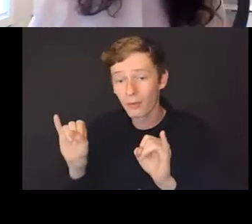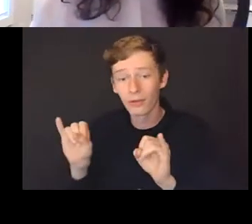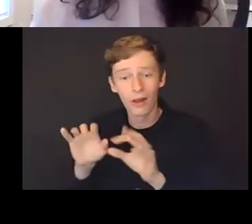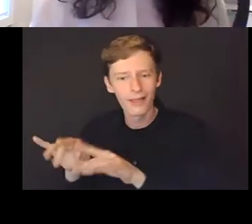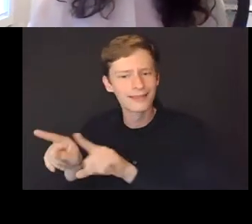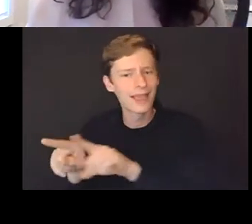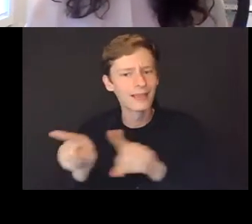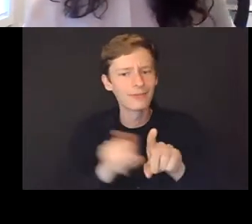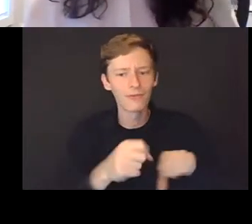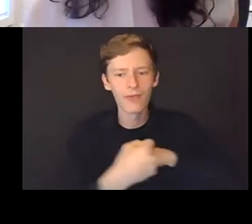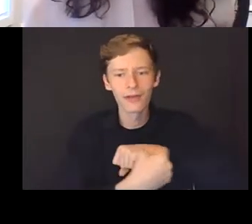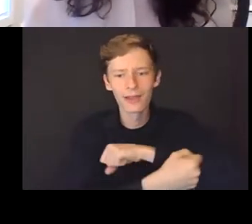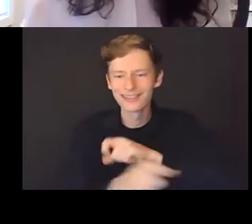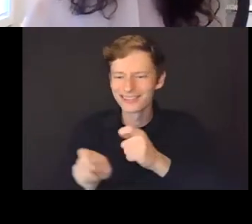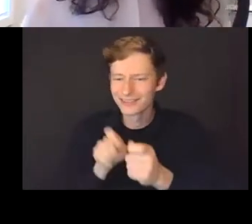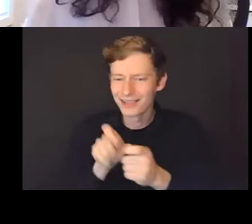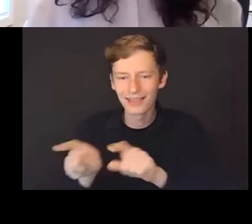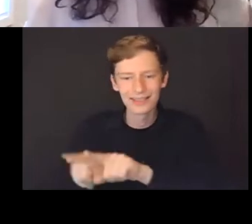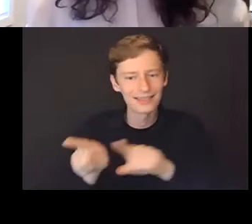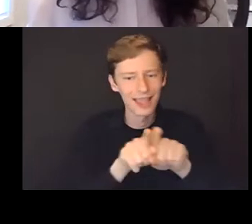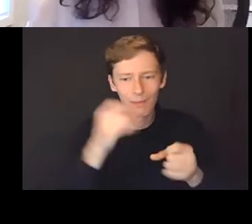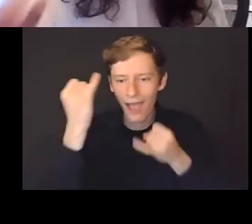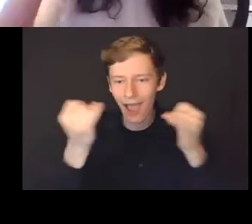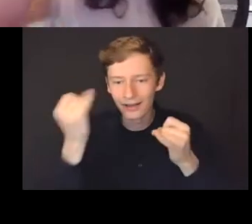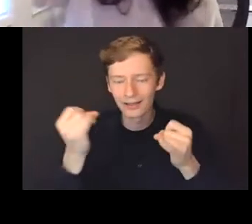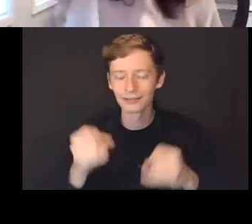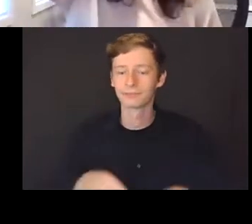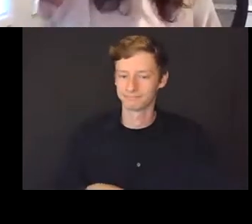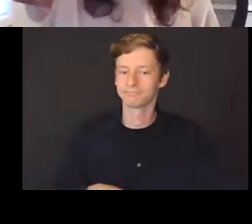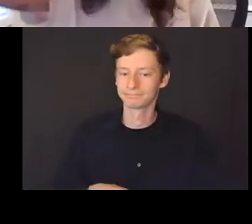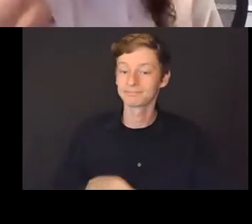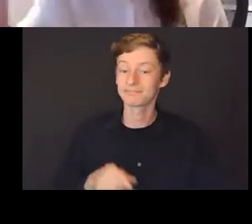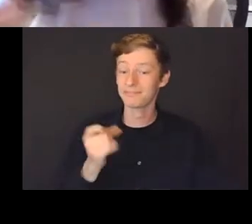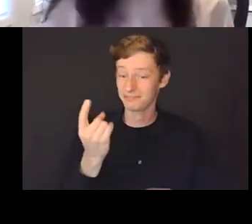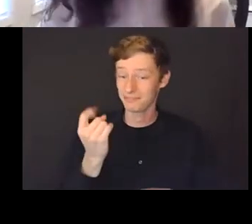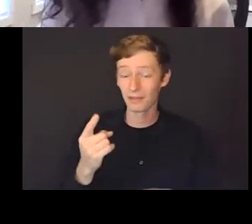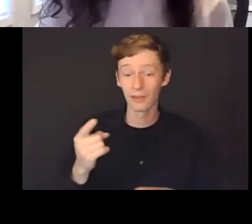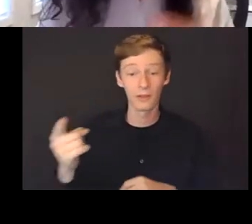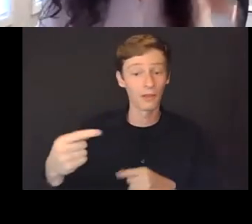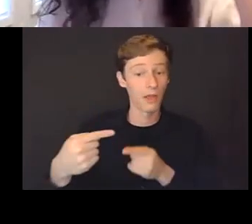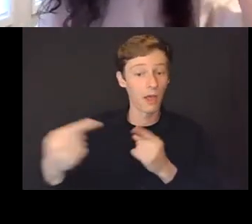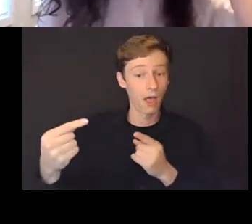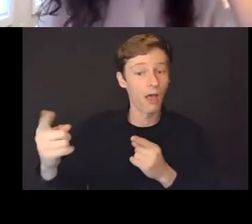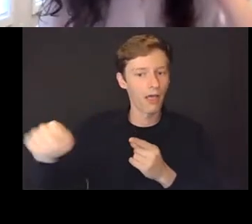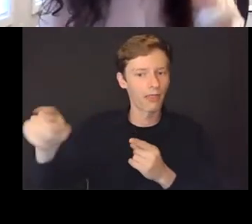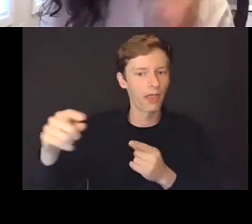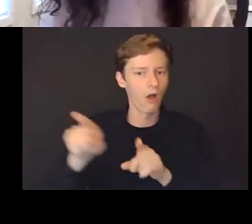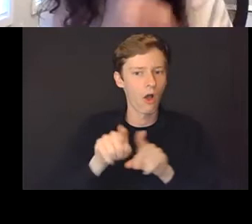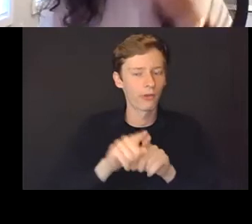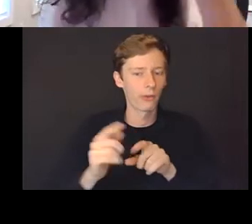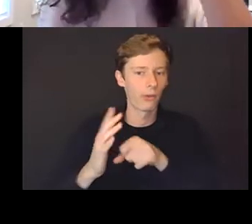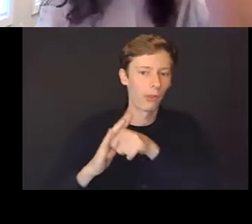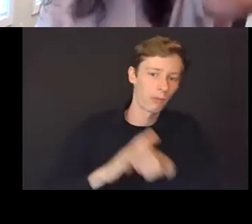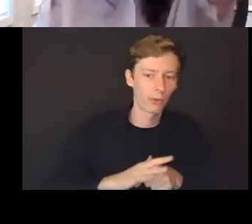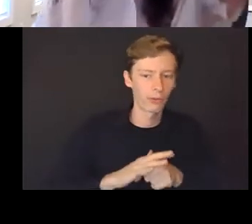ourselves up and on are the very tactics that they're also using to tear us down. So when you think about what is happening